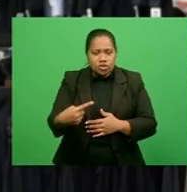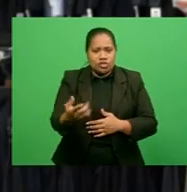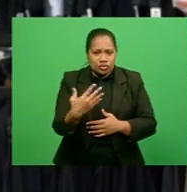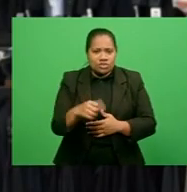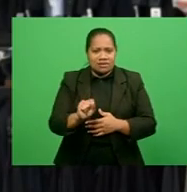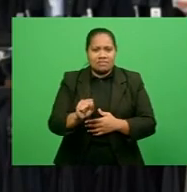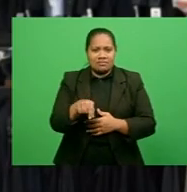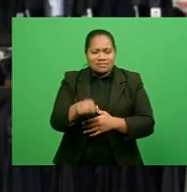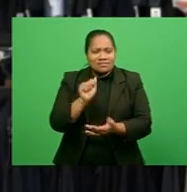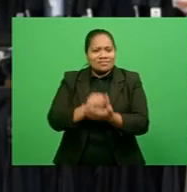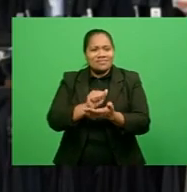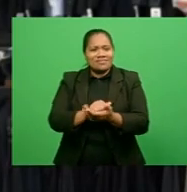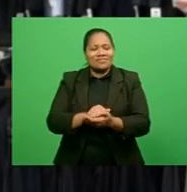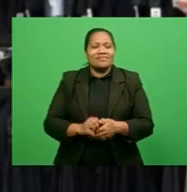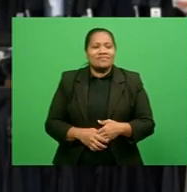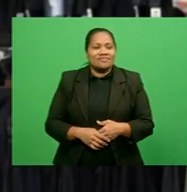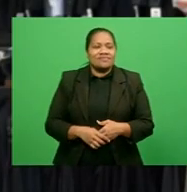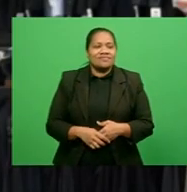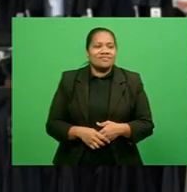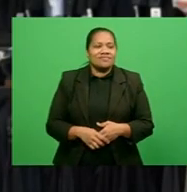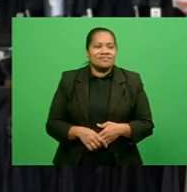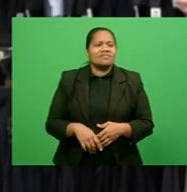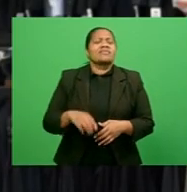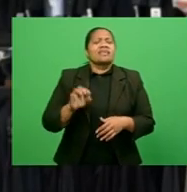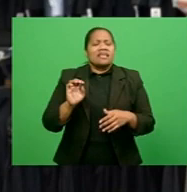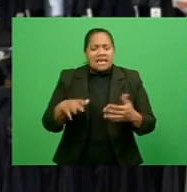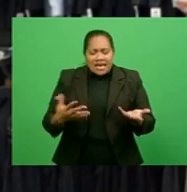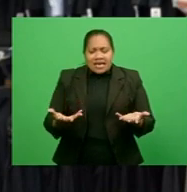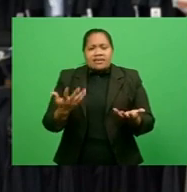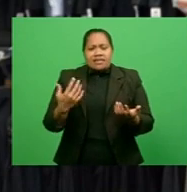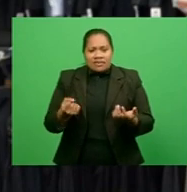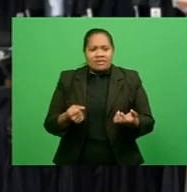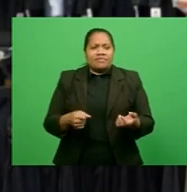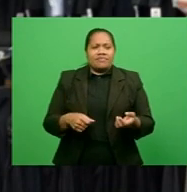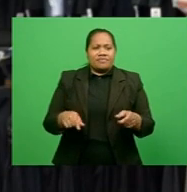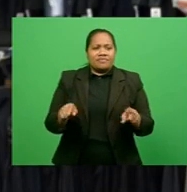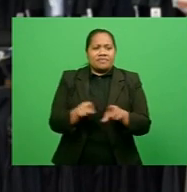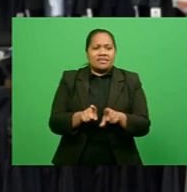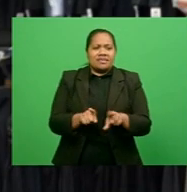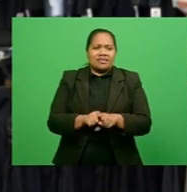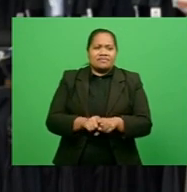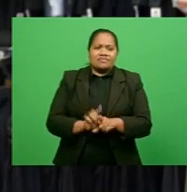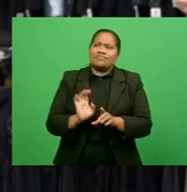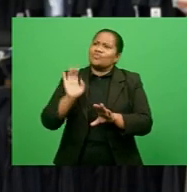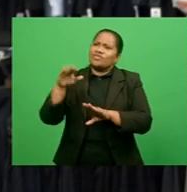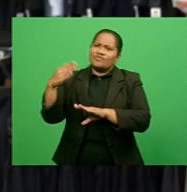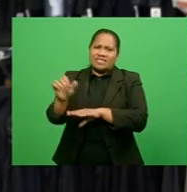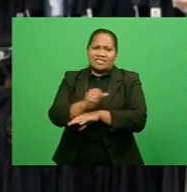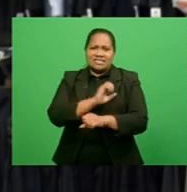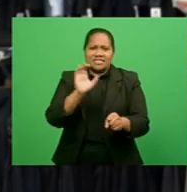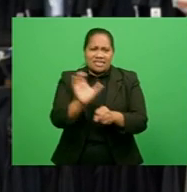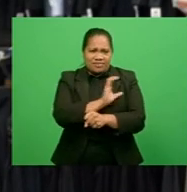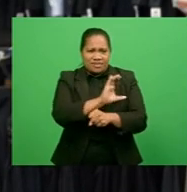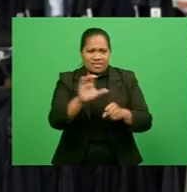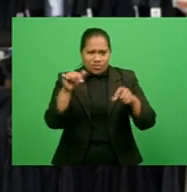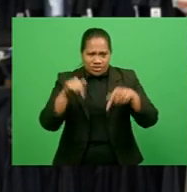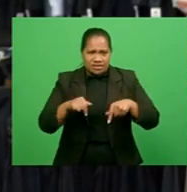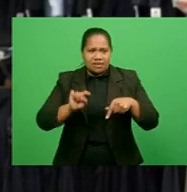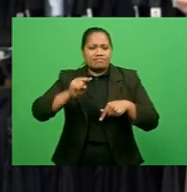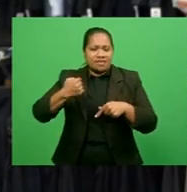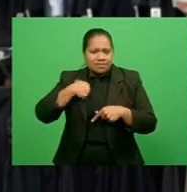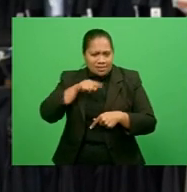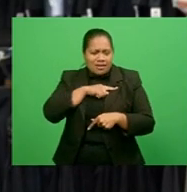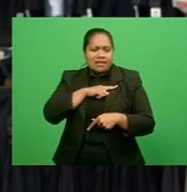but there are a lot of other overseas importers, overseas companies were here, but we managed to have our foot on